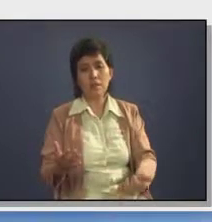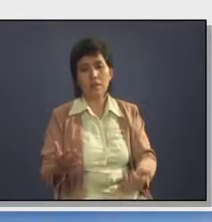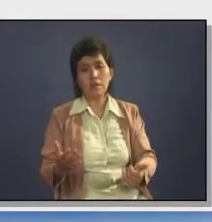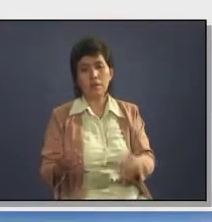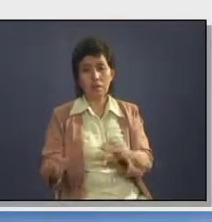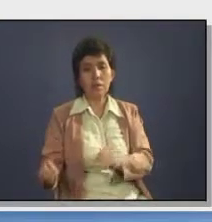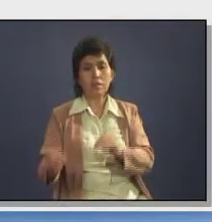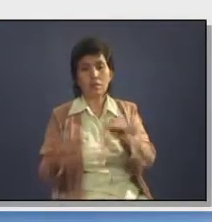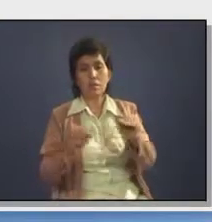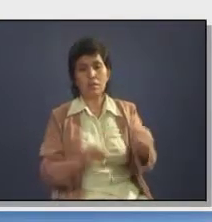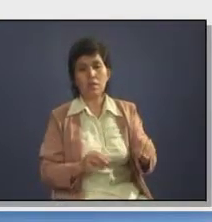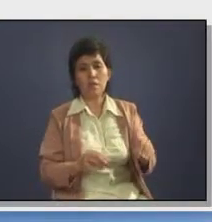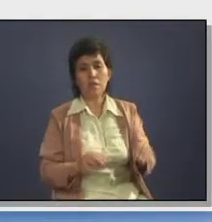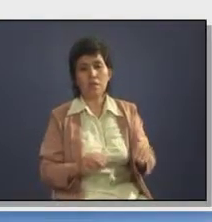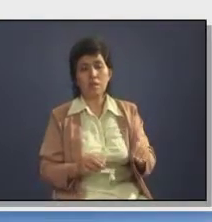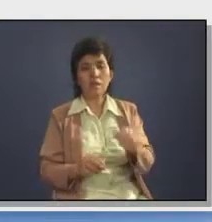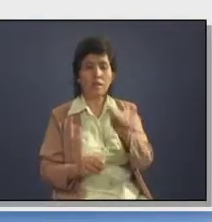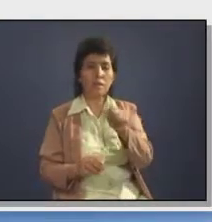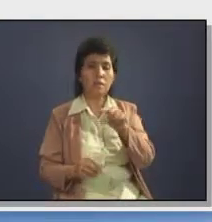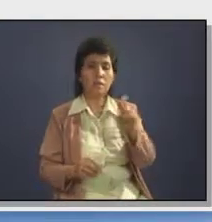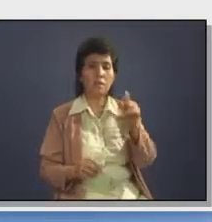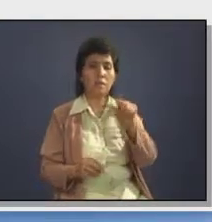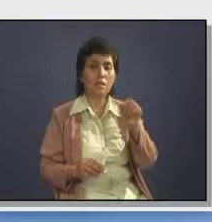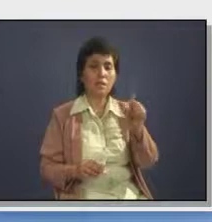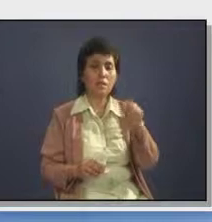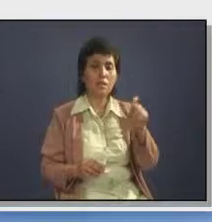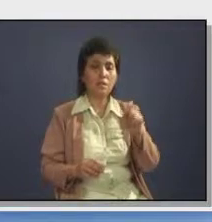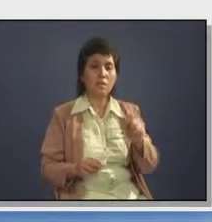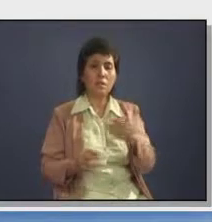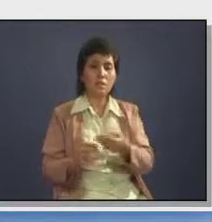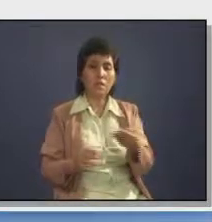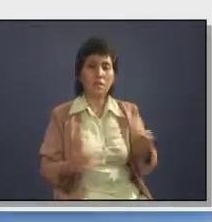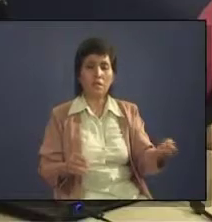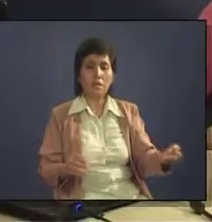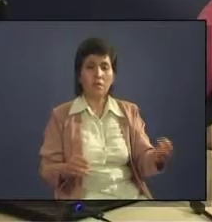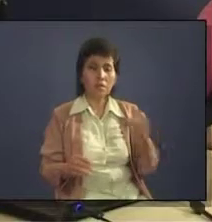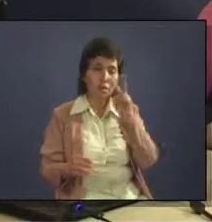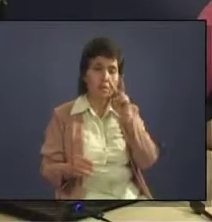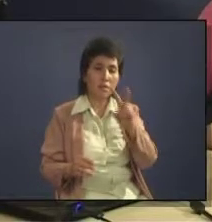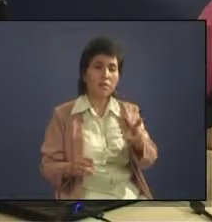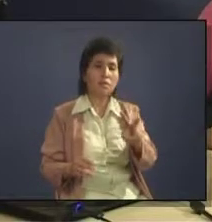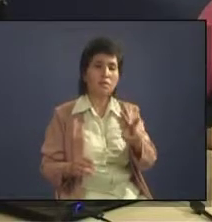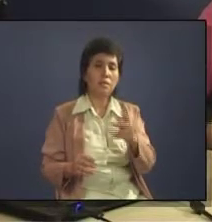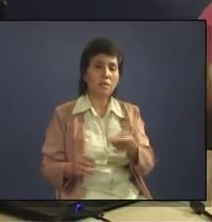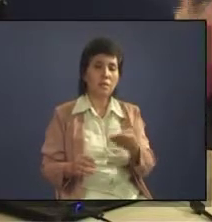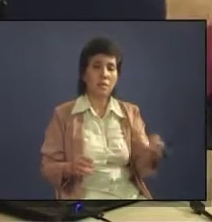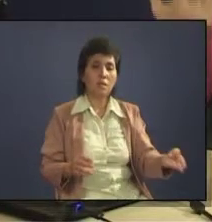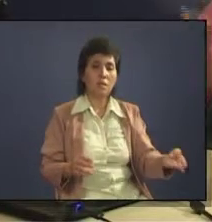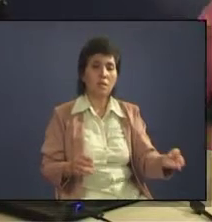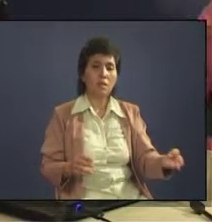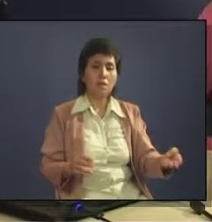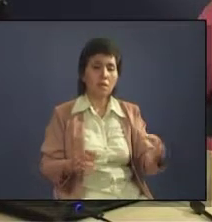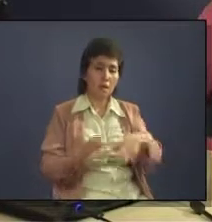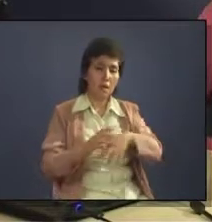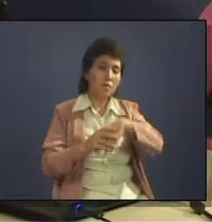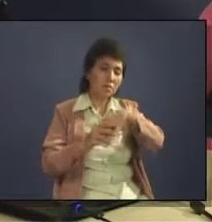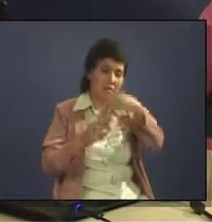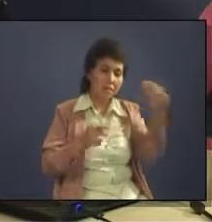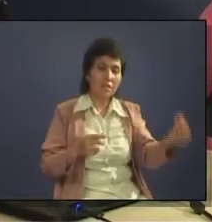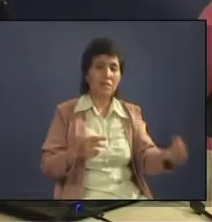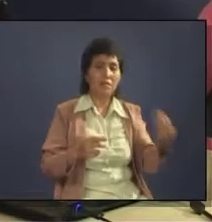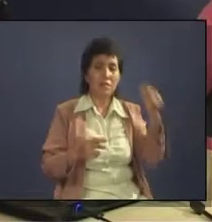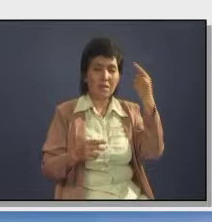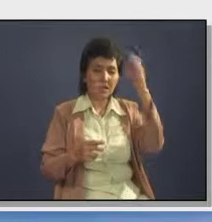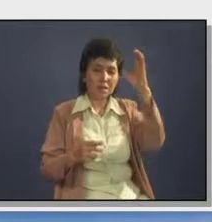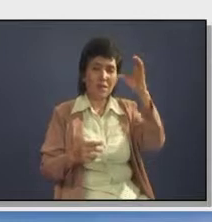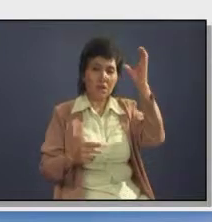transfer. Excitation transfer means the seeing of the things will excite your cognitive aspect.